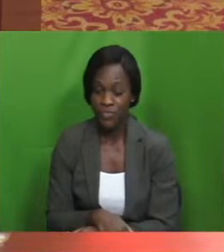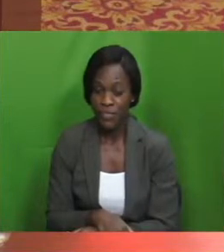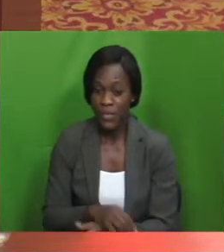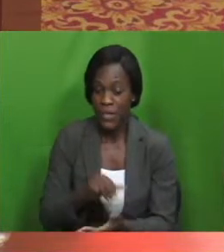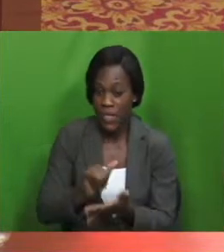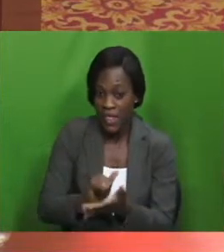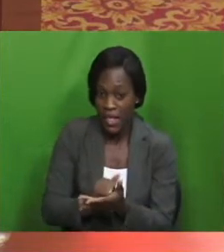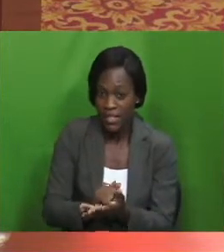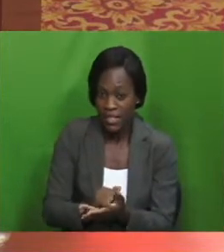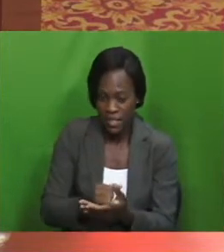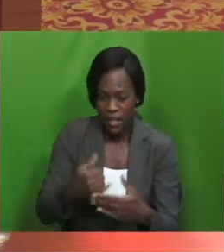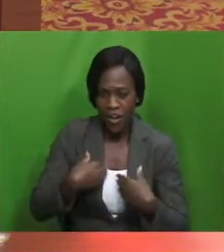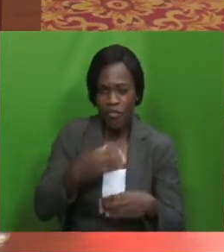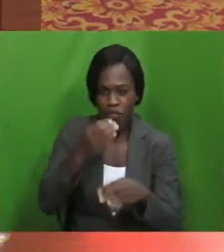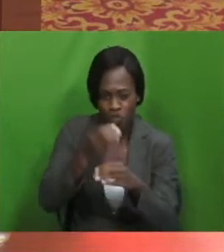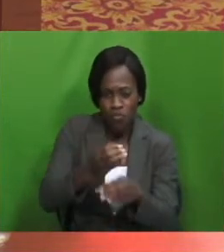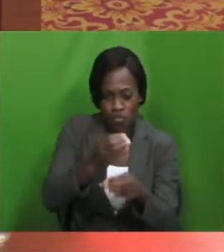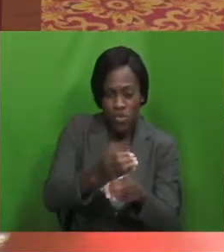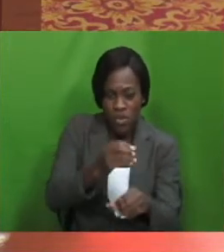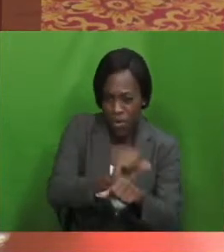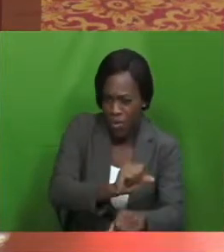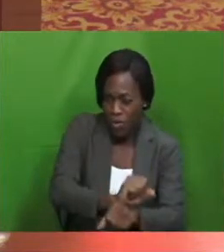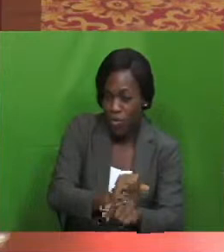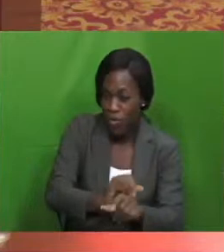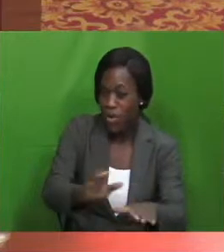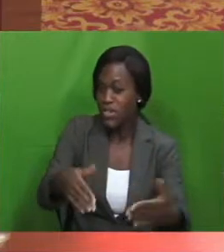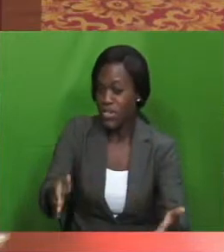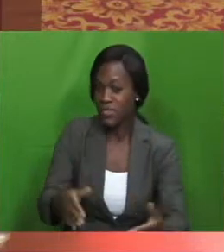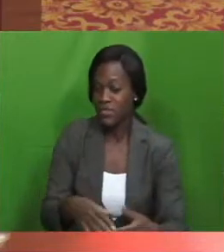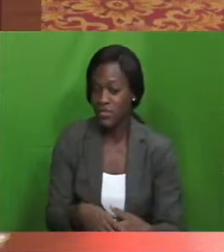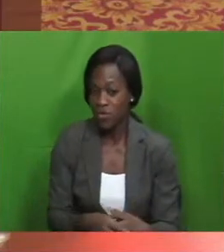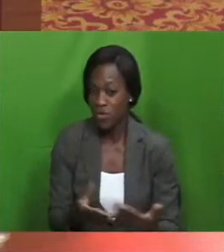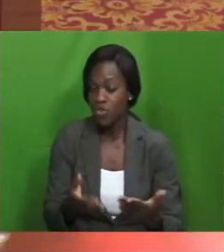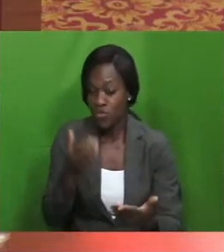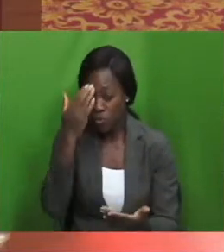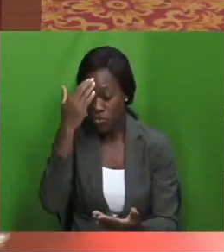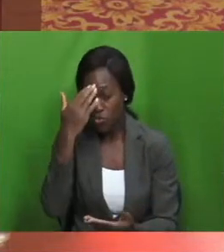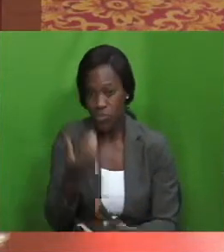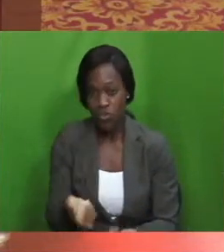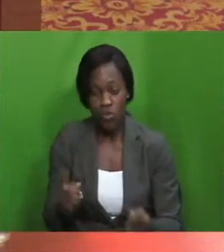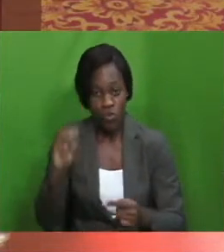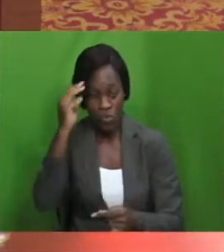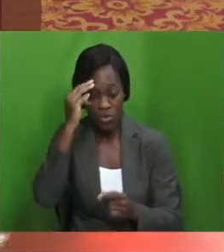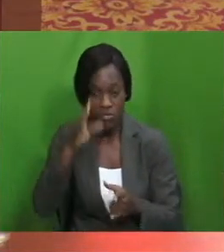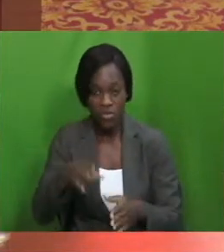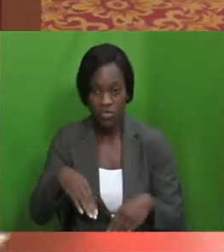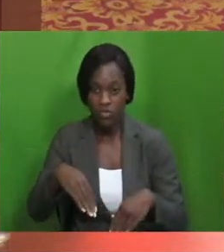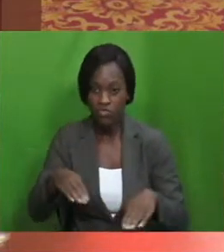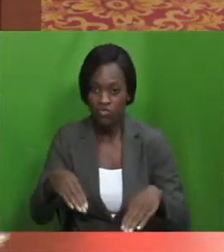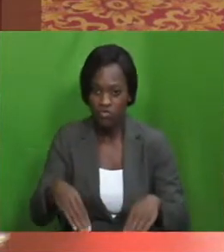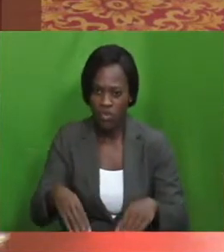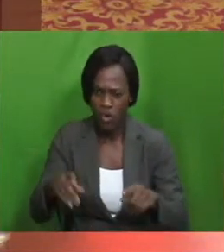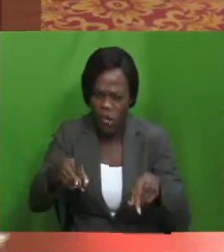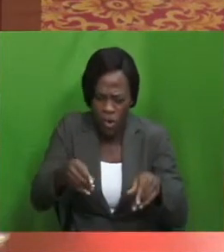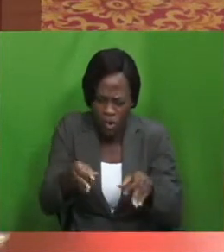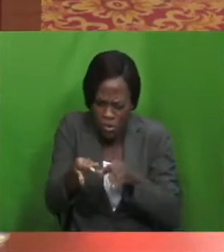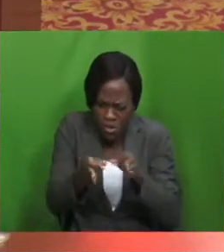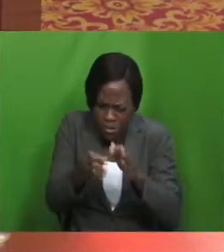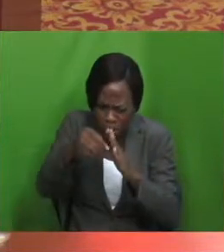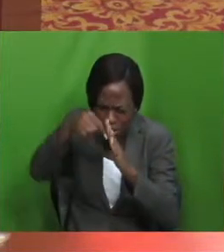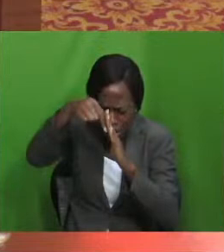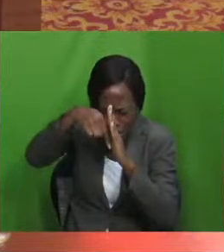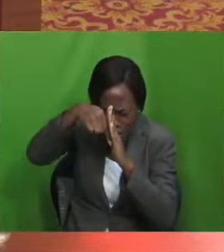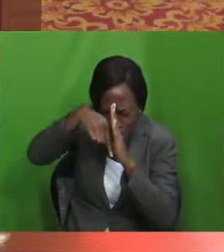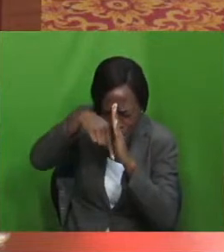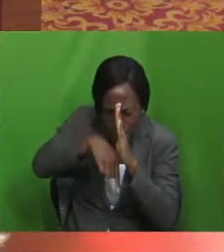Honorable Minority Leader, because we wanted to know. And indeed, when the Minister for Trade and Industries came the other day, he gave us a breakdown, a regional